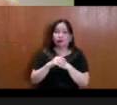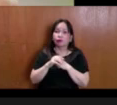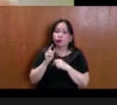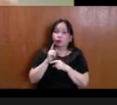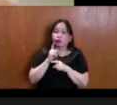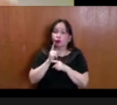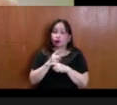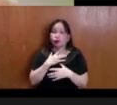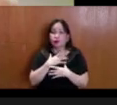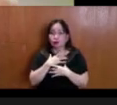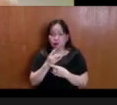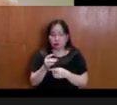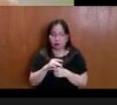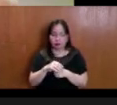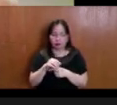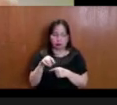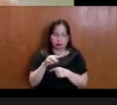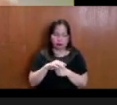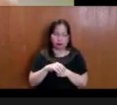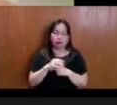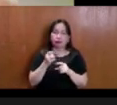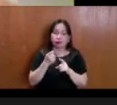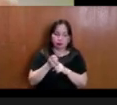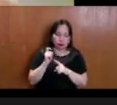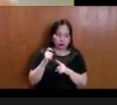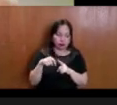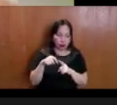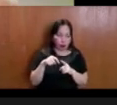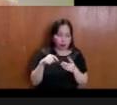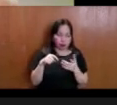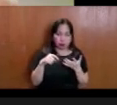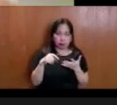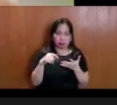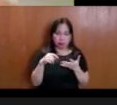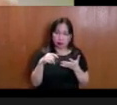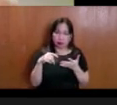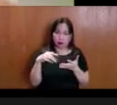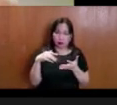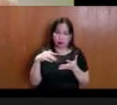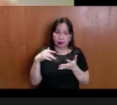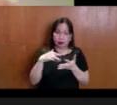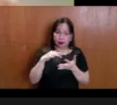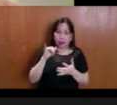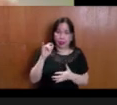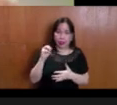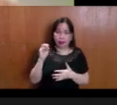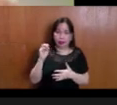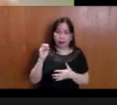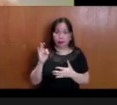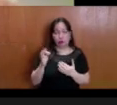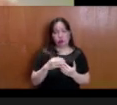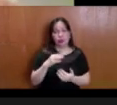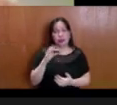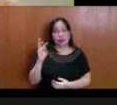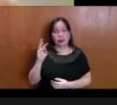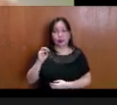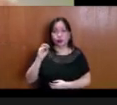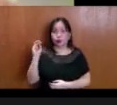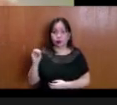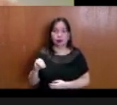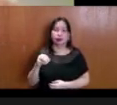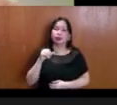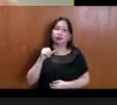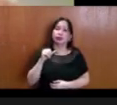very interesting is that based on the study of the IMF in 2021, at least 60% belong to the informal